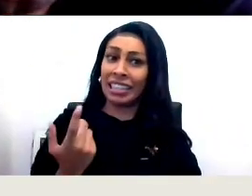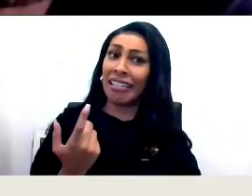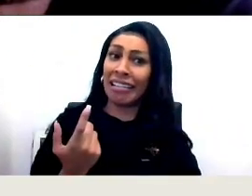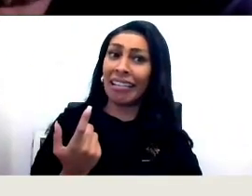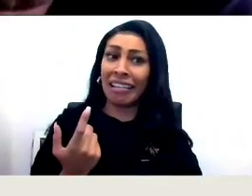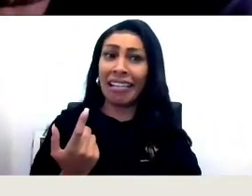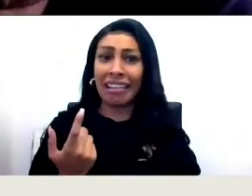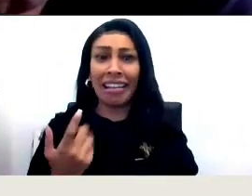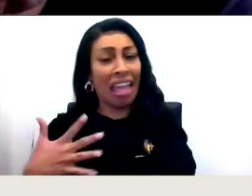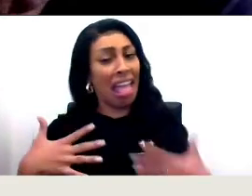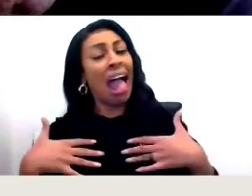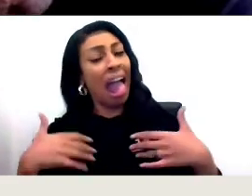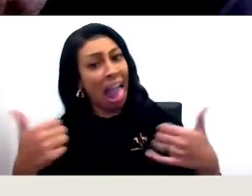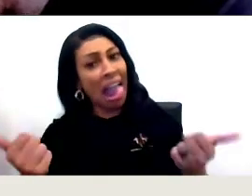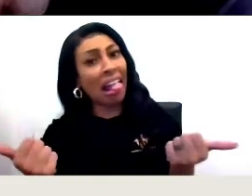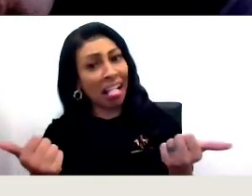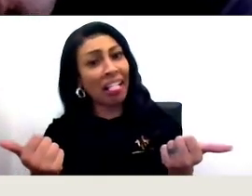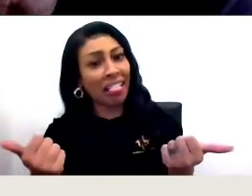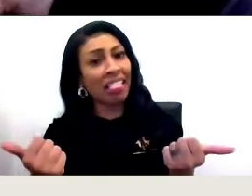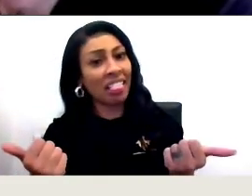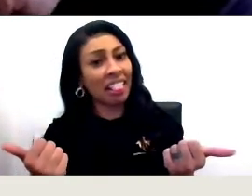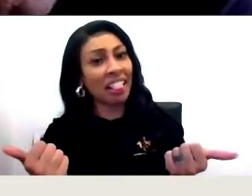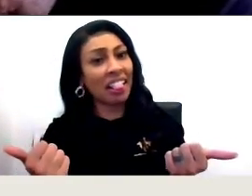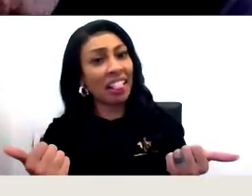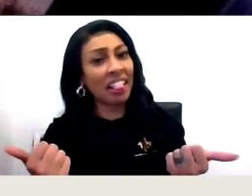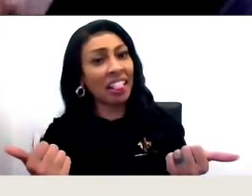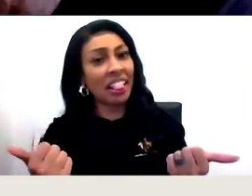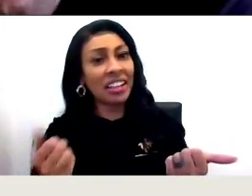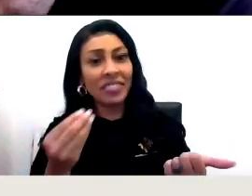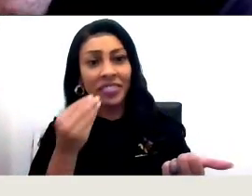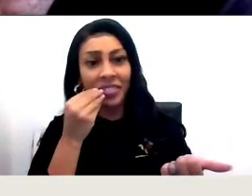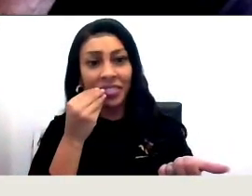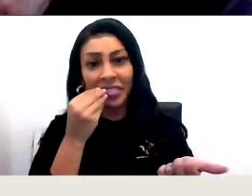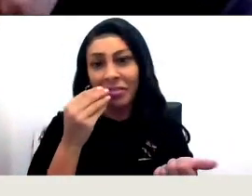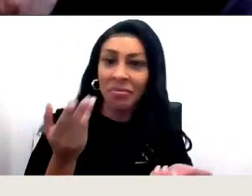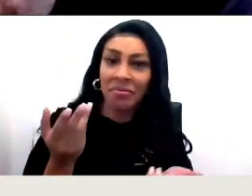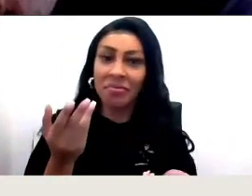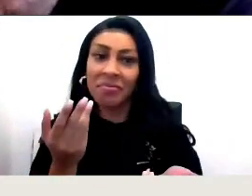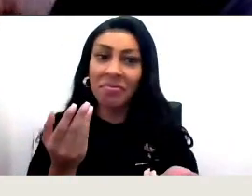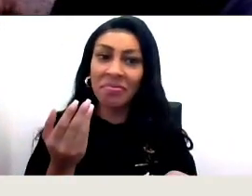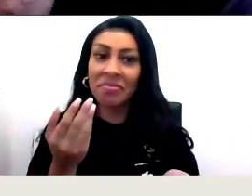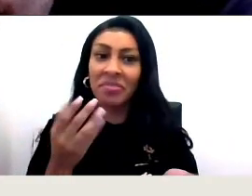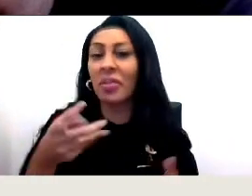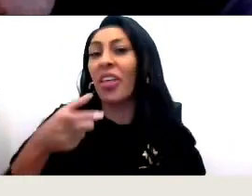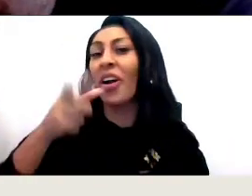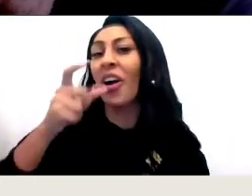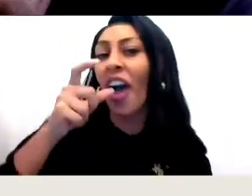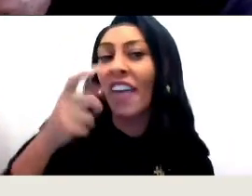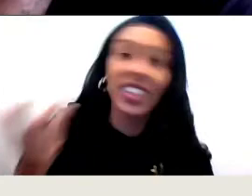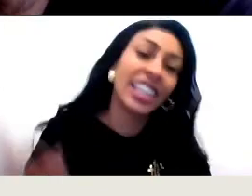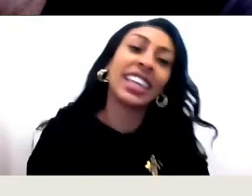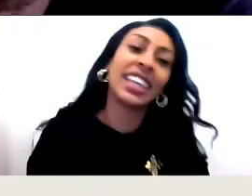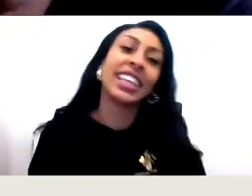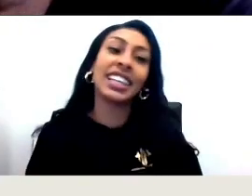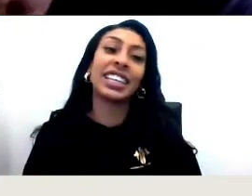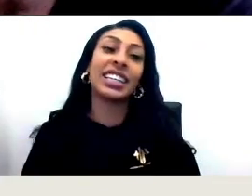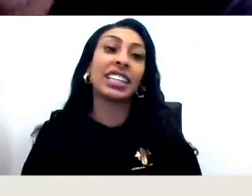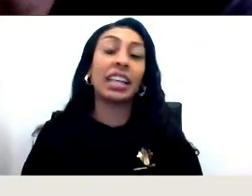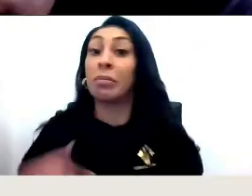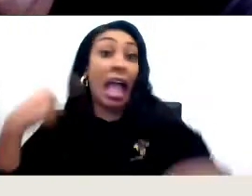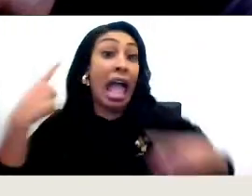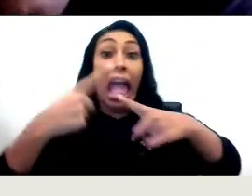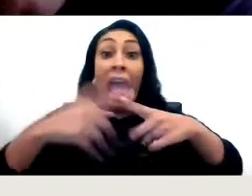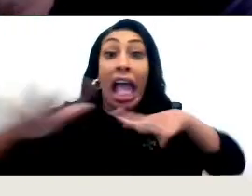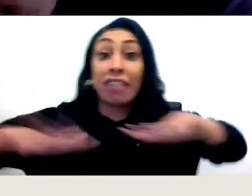like a really healthy, kind of like juicy breakfast with coffee in the morning. Usually I'm also in a hurry. I'm just